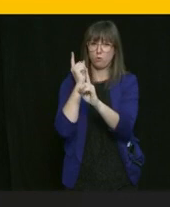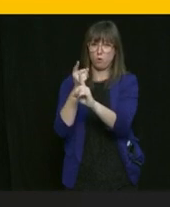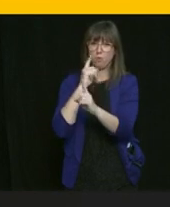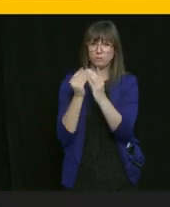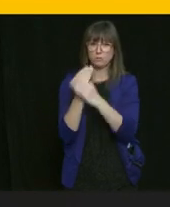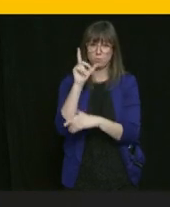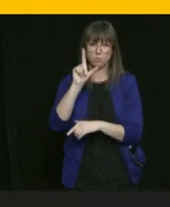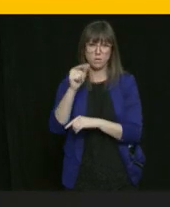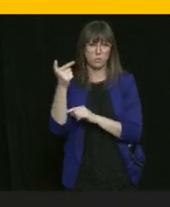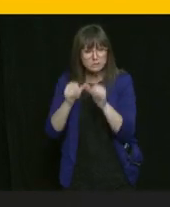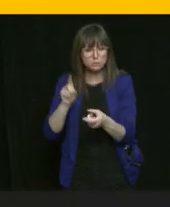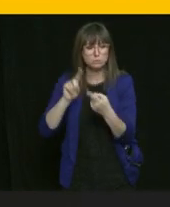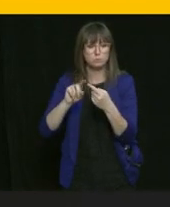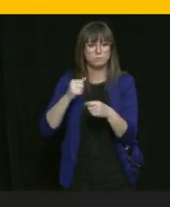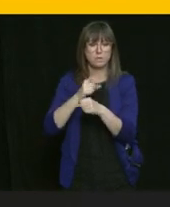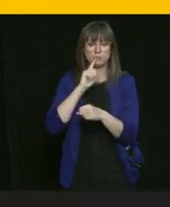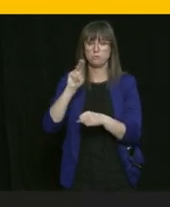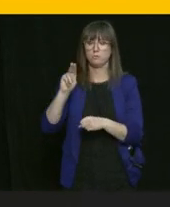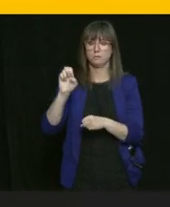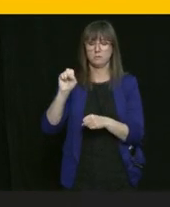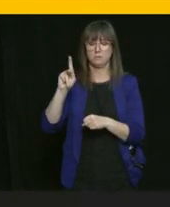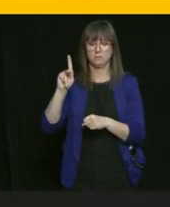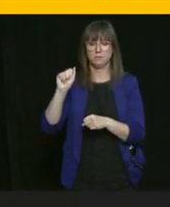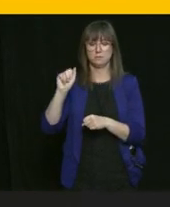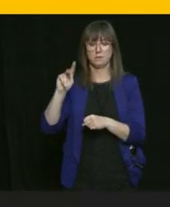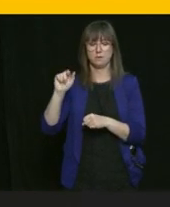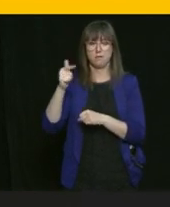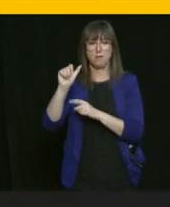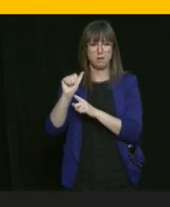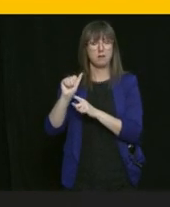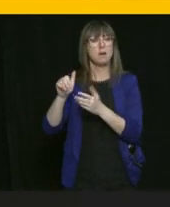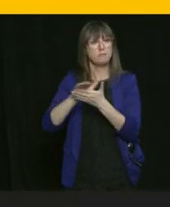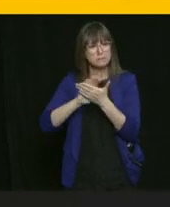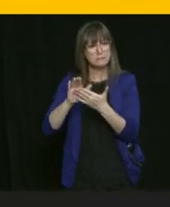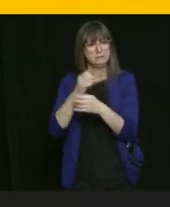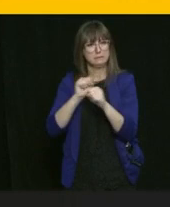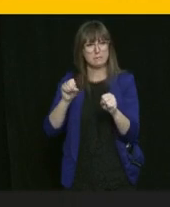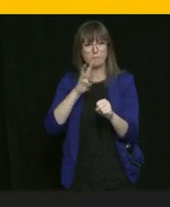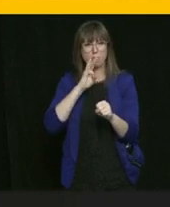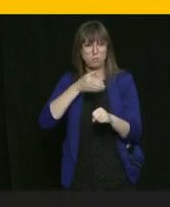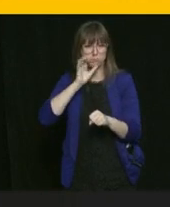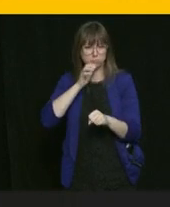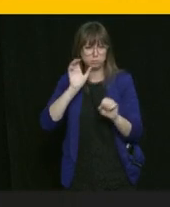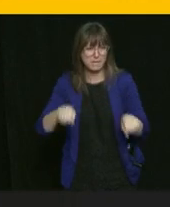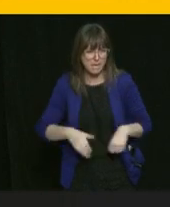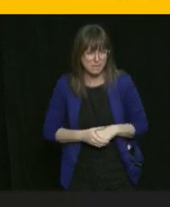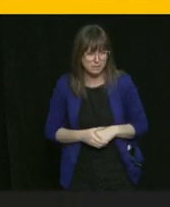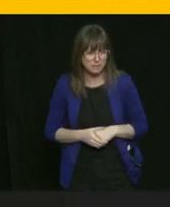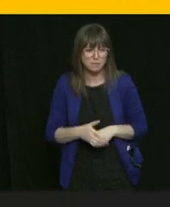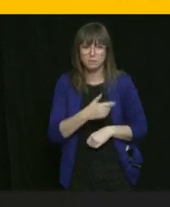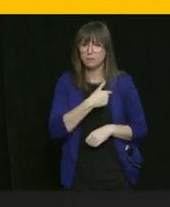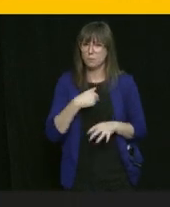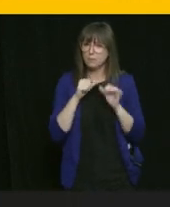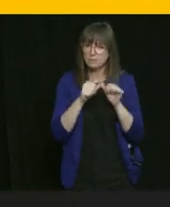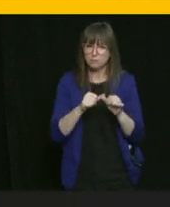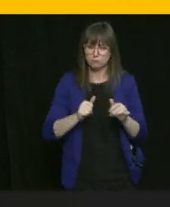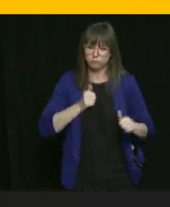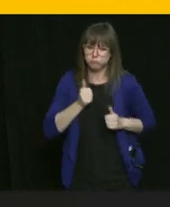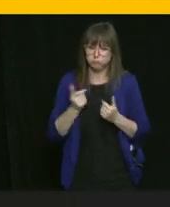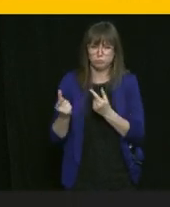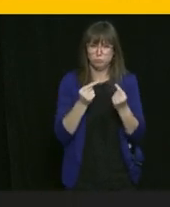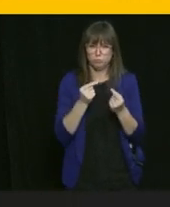the pandemic, and as I've stated, to safe and reliable drinking water. I'd like to remind everyone that we continue to work aggressively towards meeting